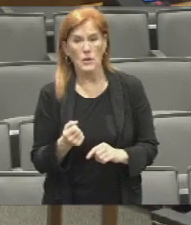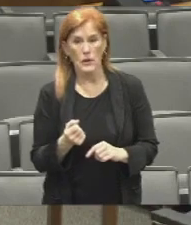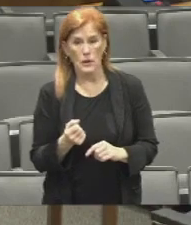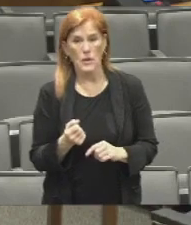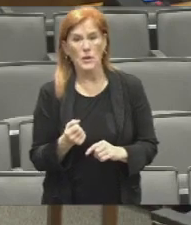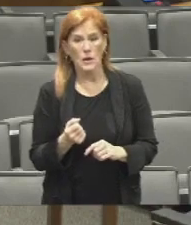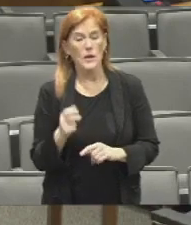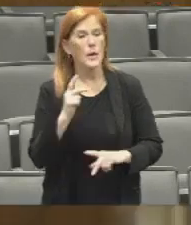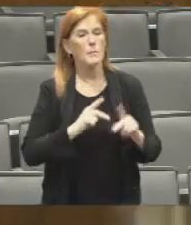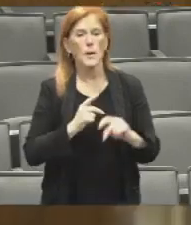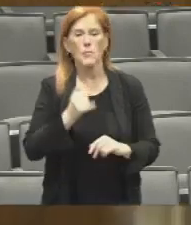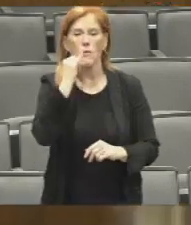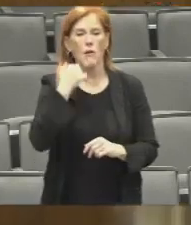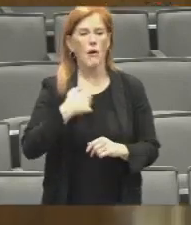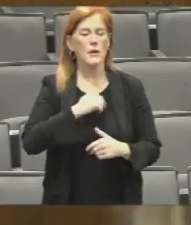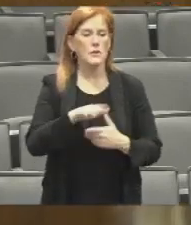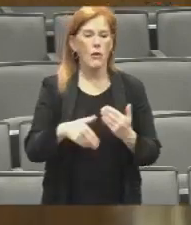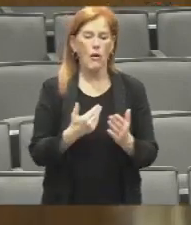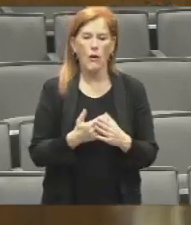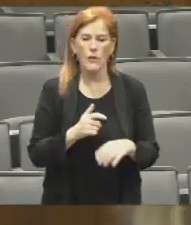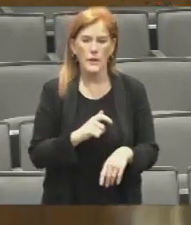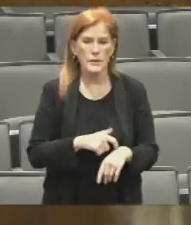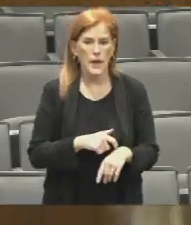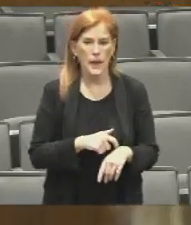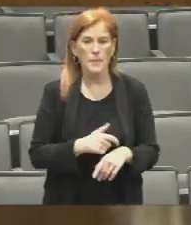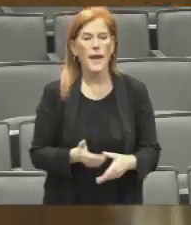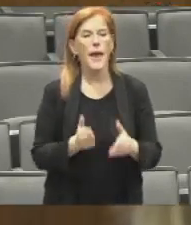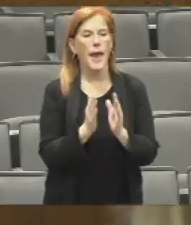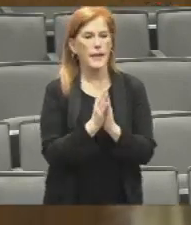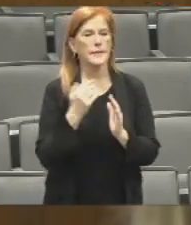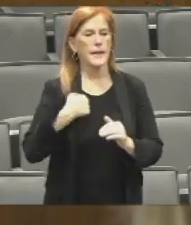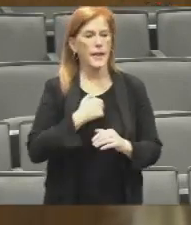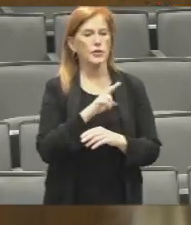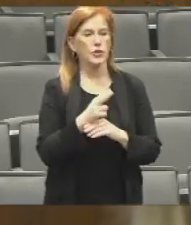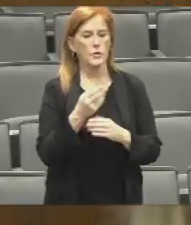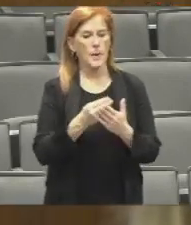We're getting people calling here all the time asking us to use money for PPE.